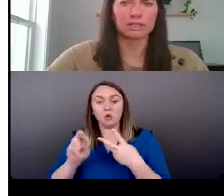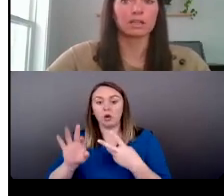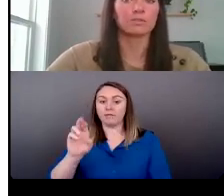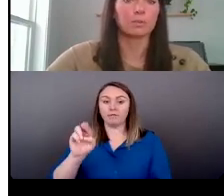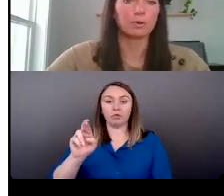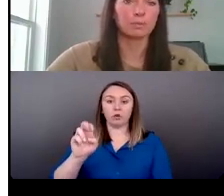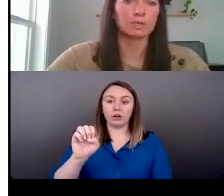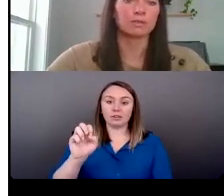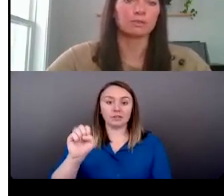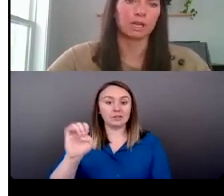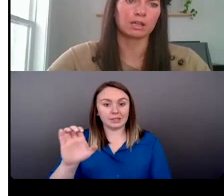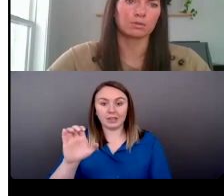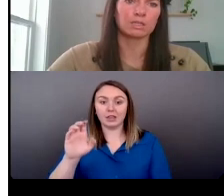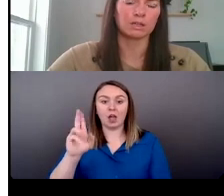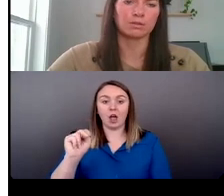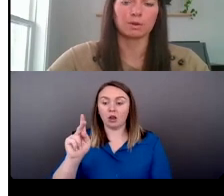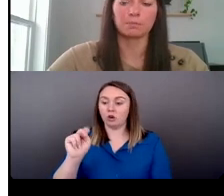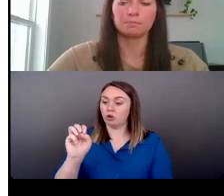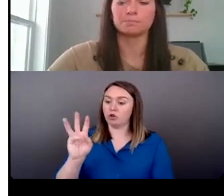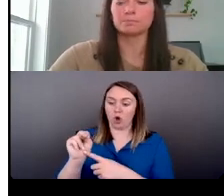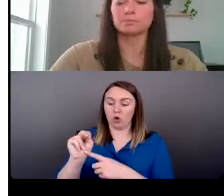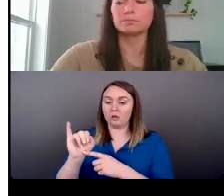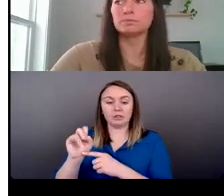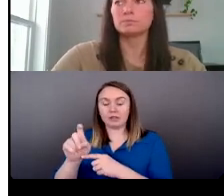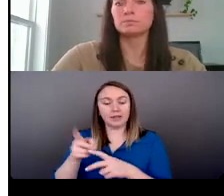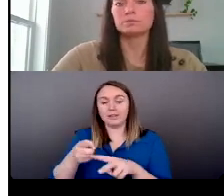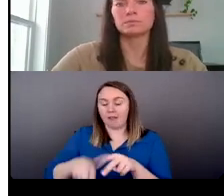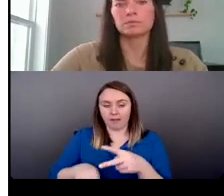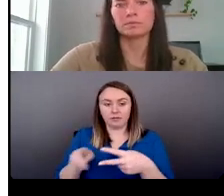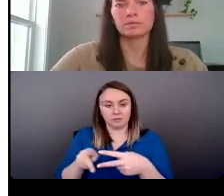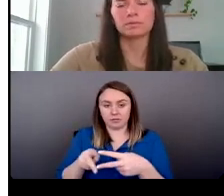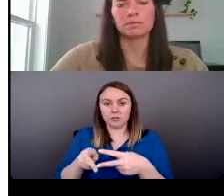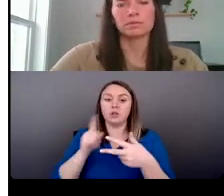I said, for the purpose of locating their missing loved one.